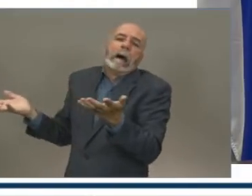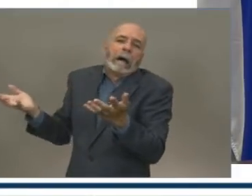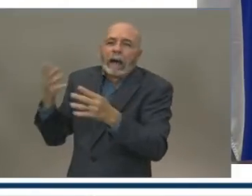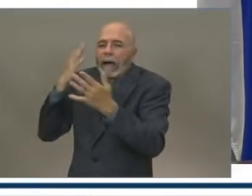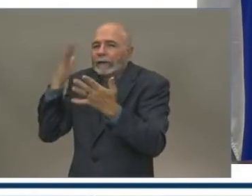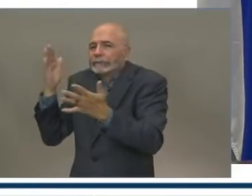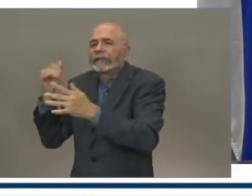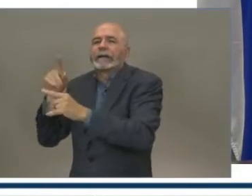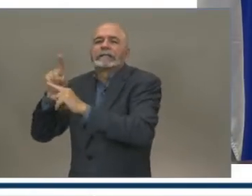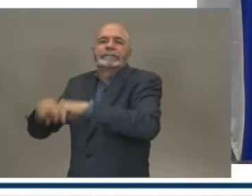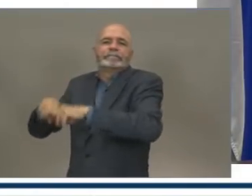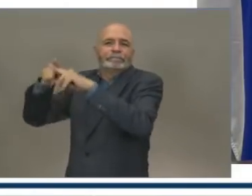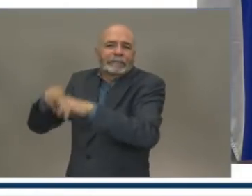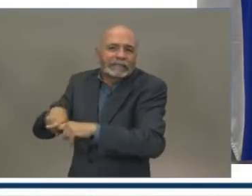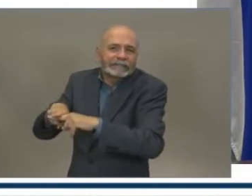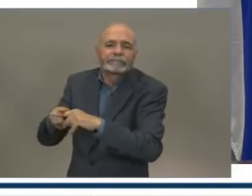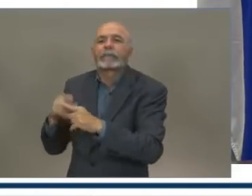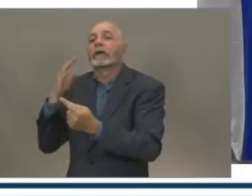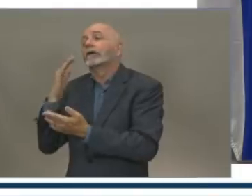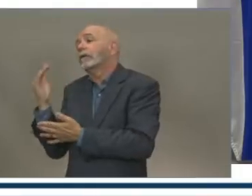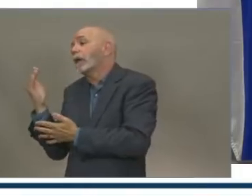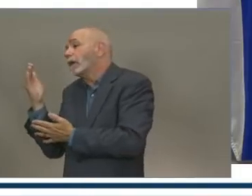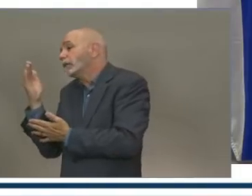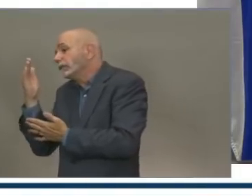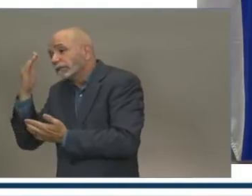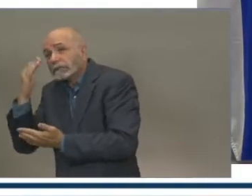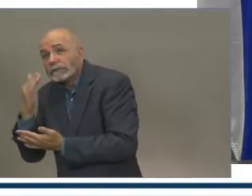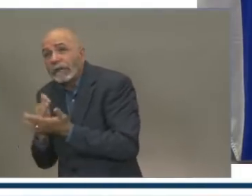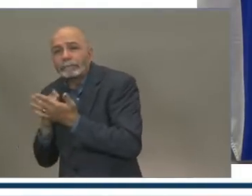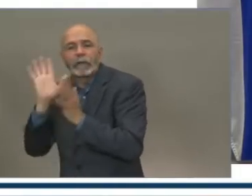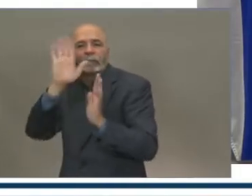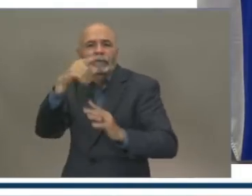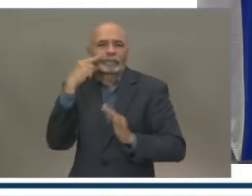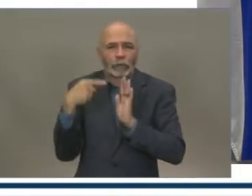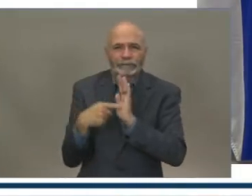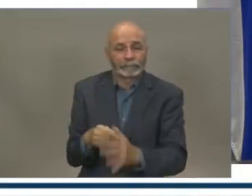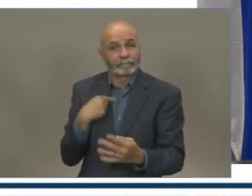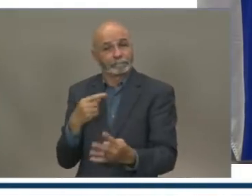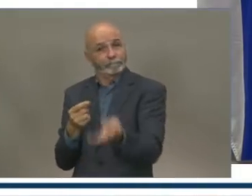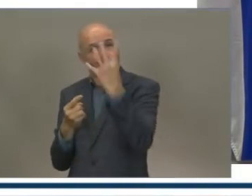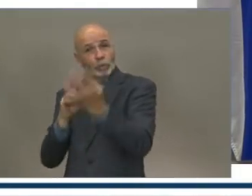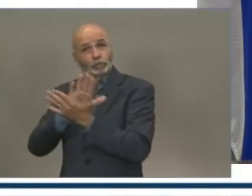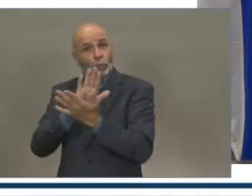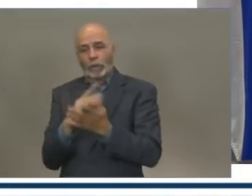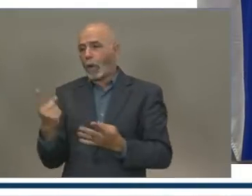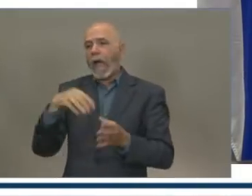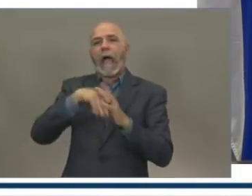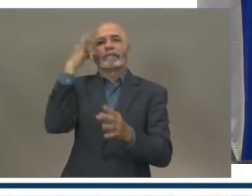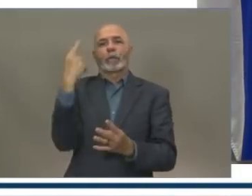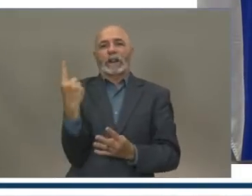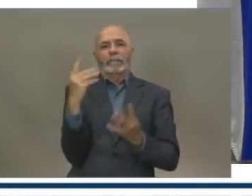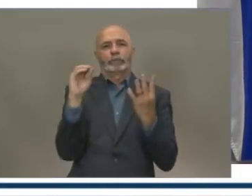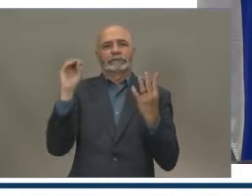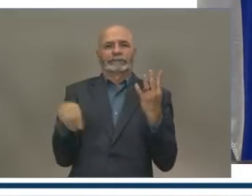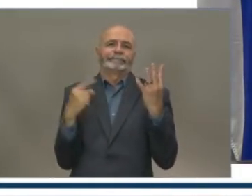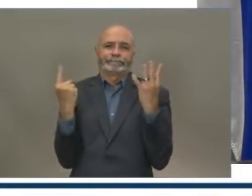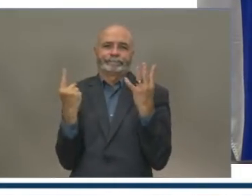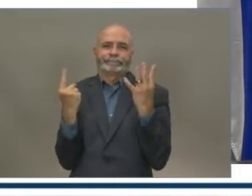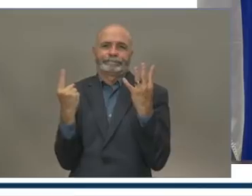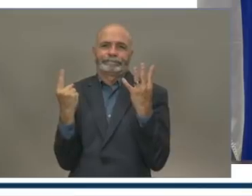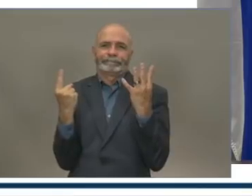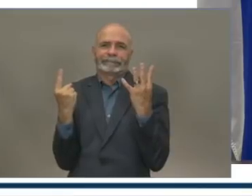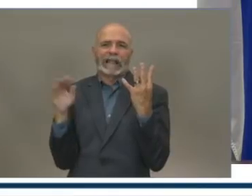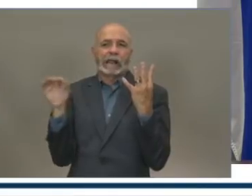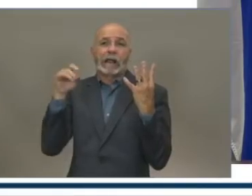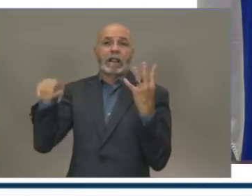why 4 of our schools, 1% of them, have had enough activity that we've had to close, whereas the vast